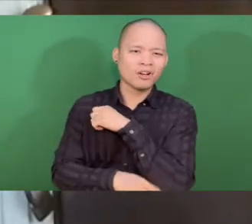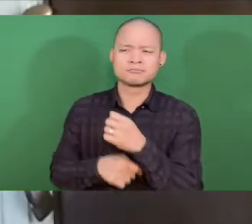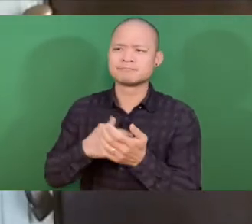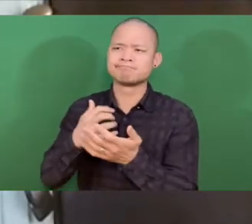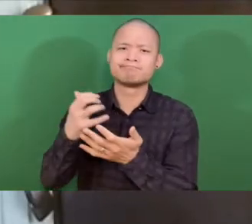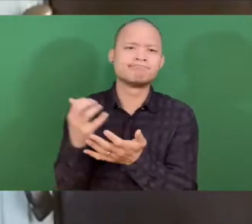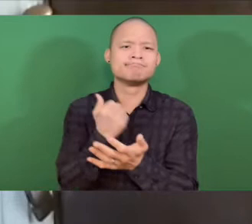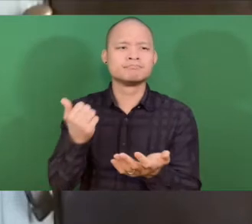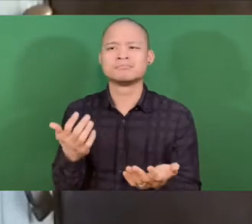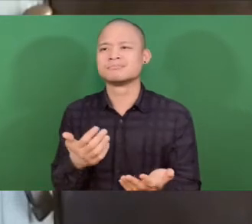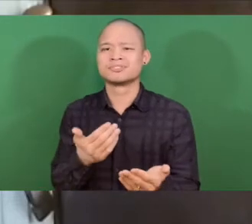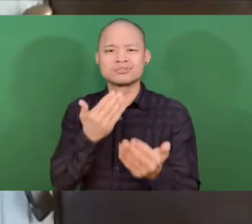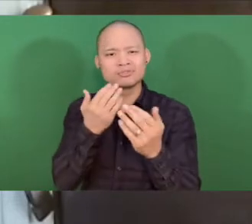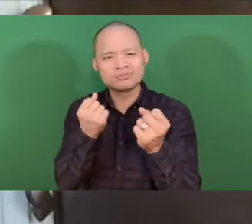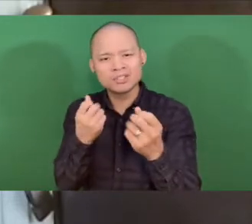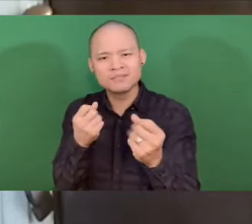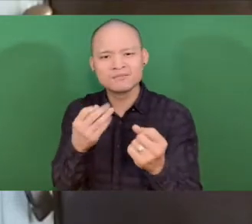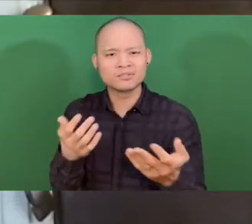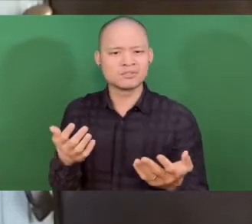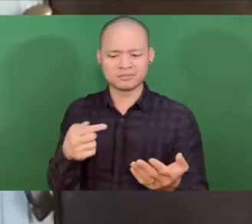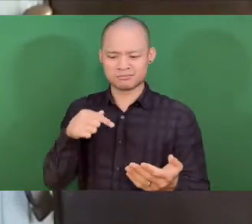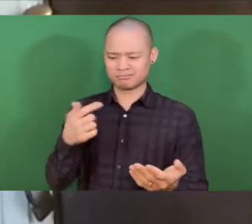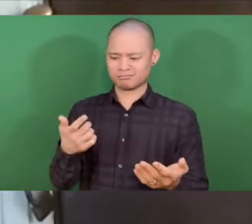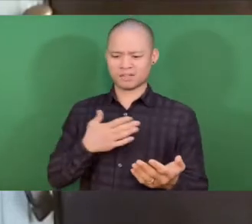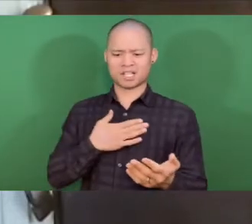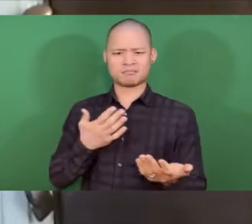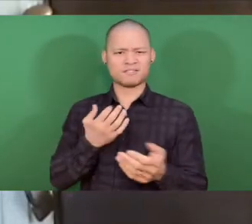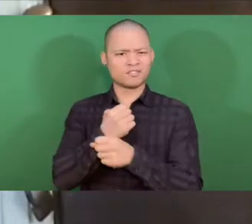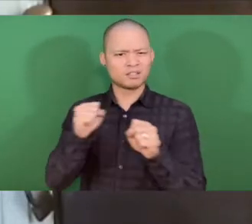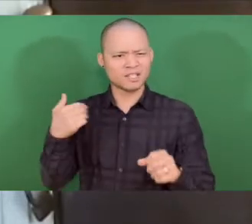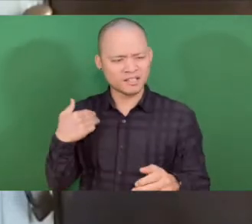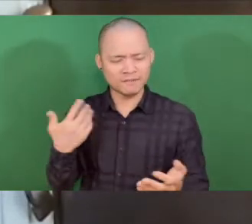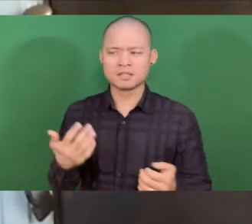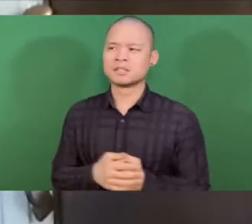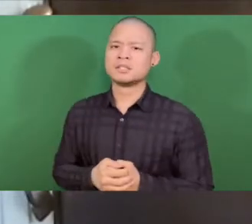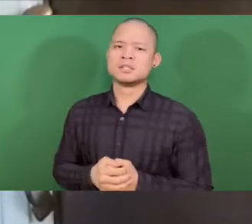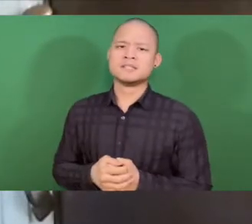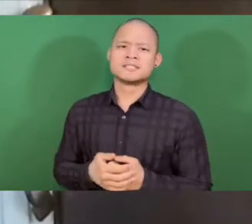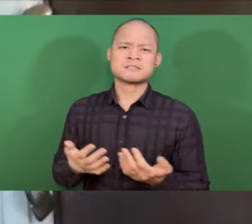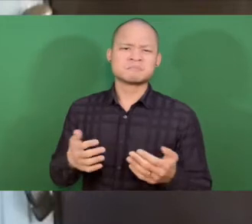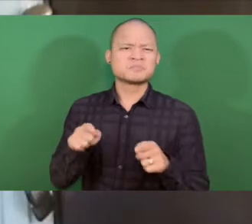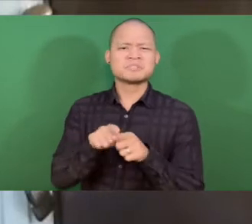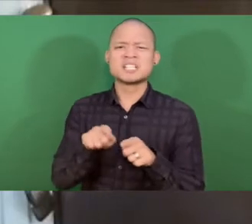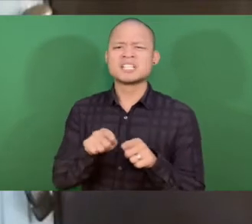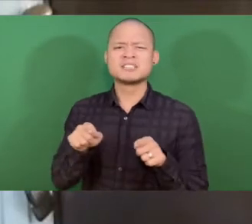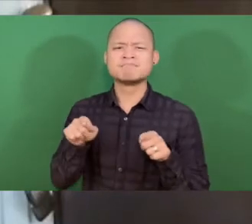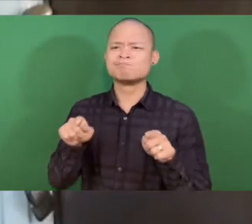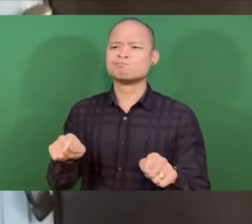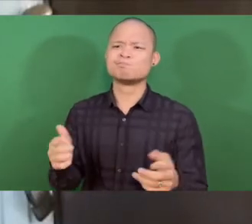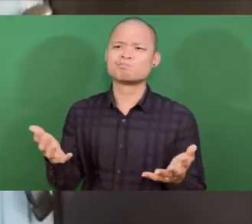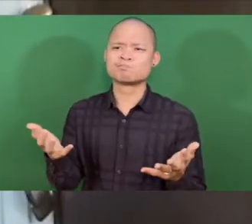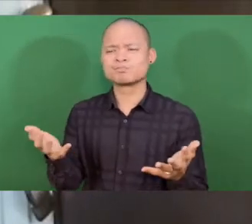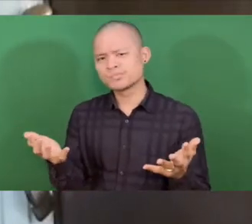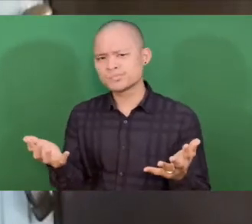be grateful for the freedom I do have. It's something similar